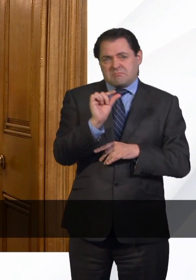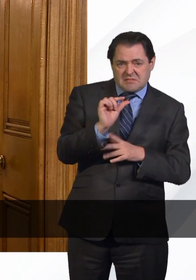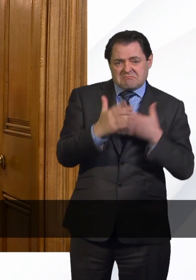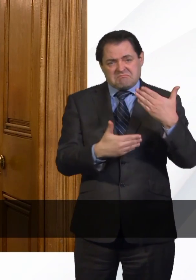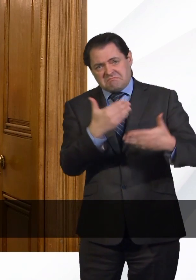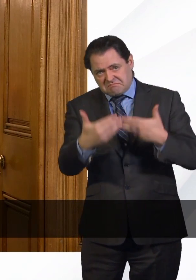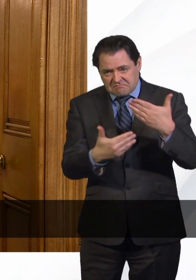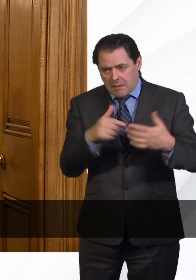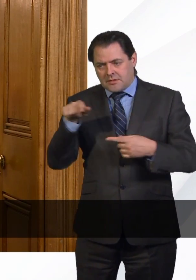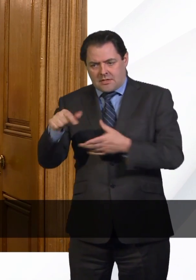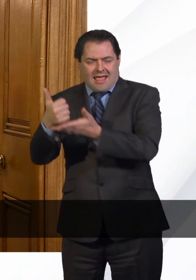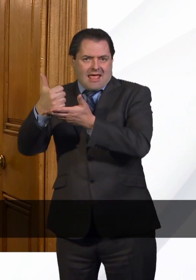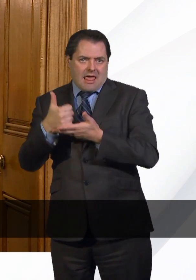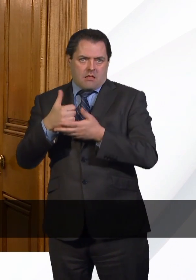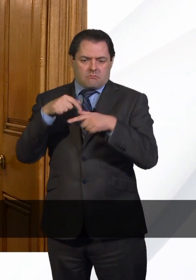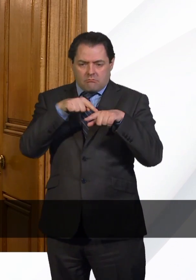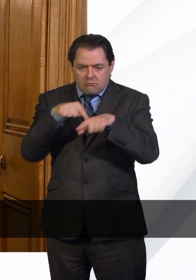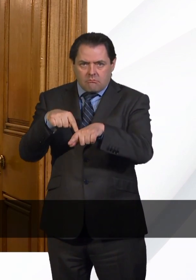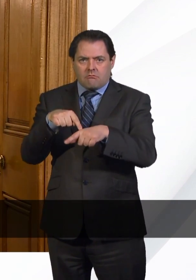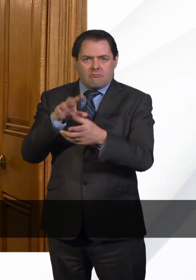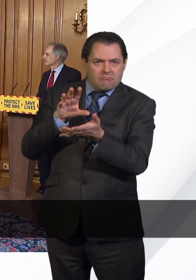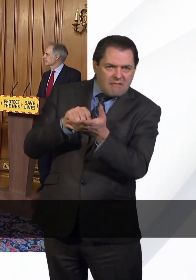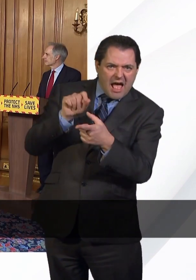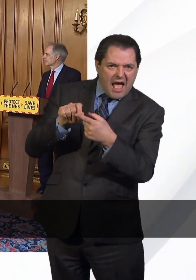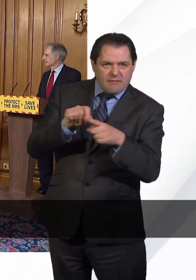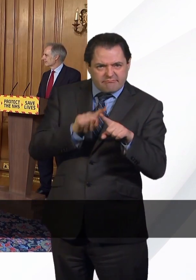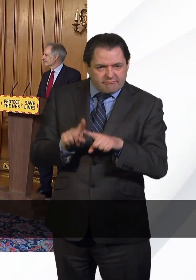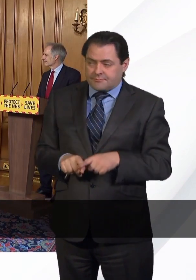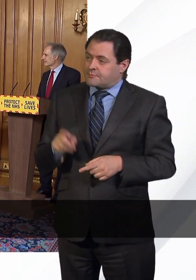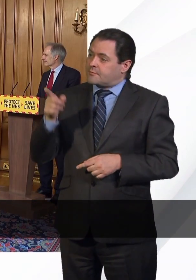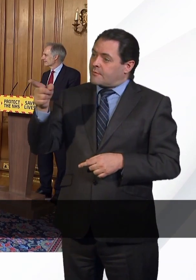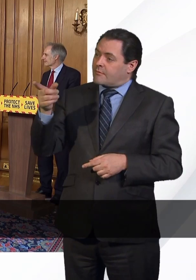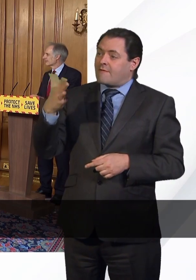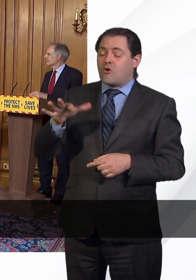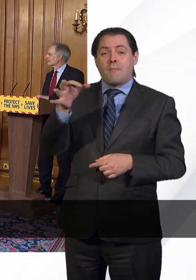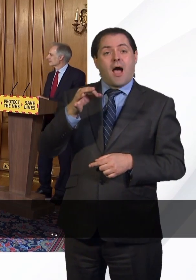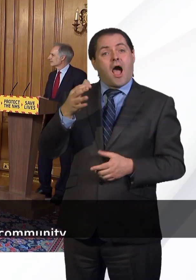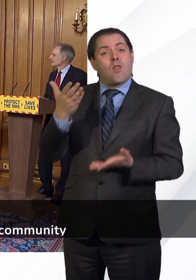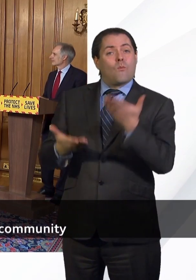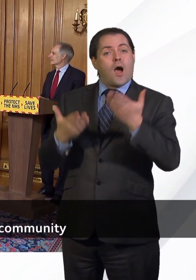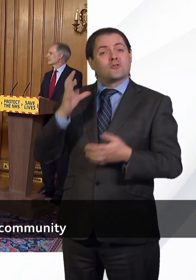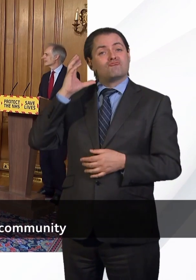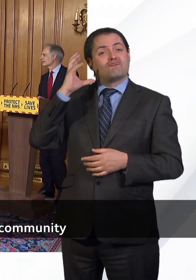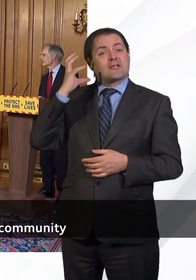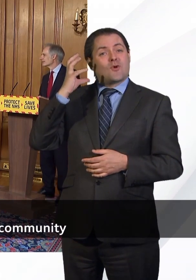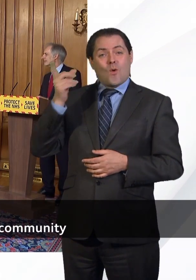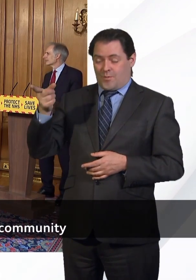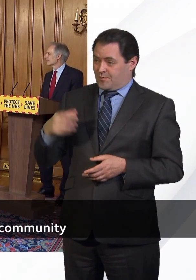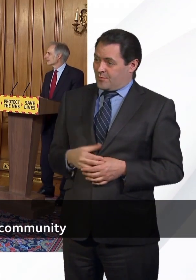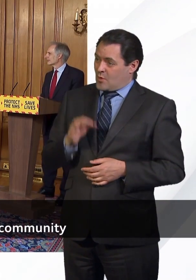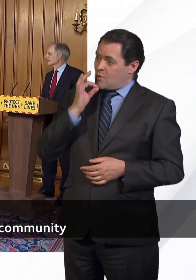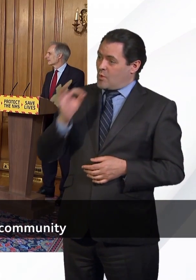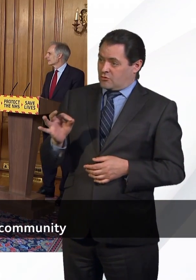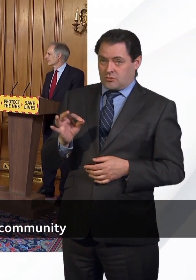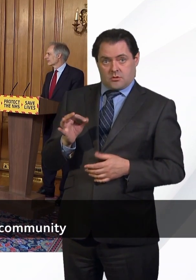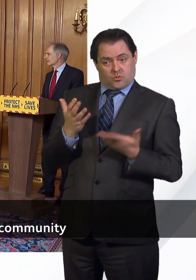from Oliver Dyer from Isle of Wight Radio. Evening all. In a poll that Isle of Wight Radio ran today, 80%